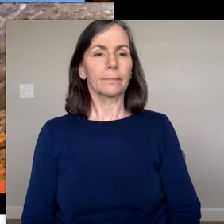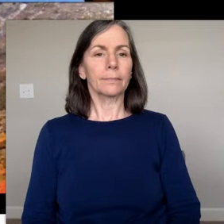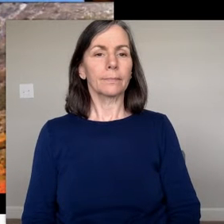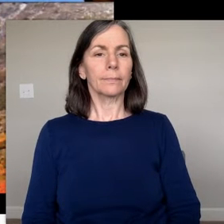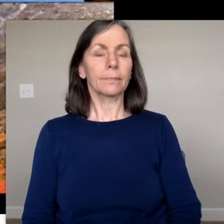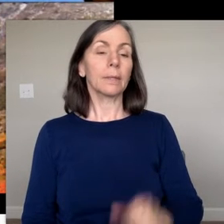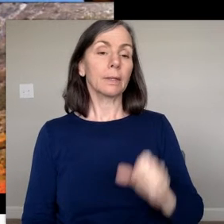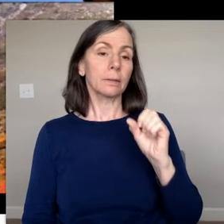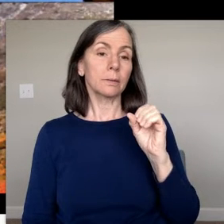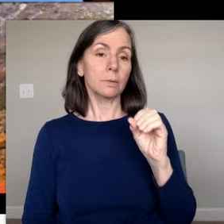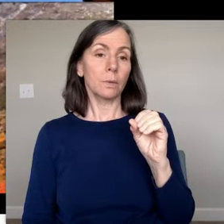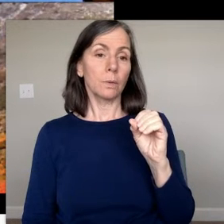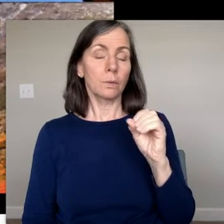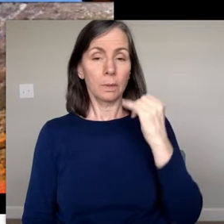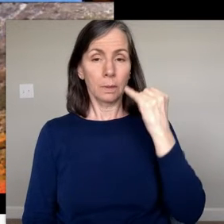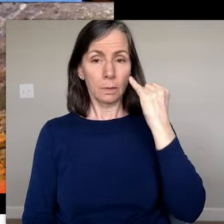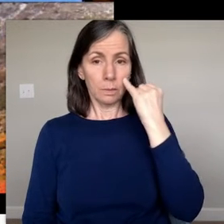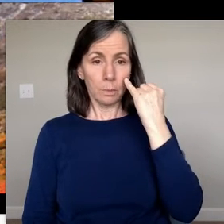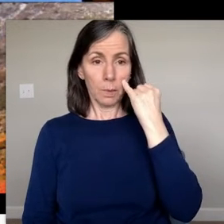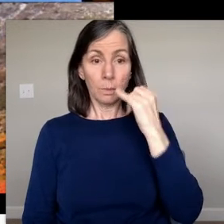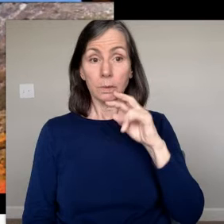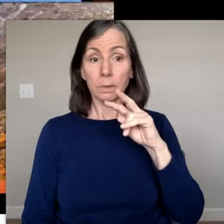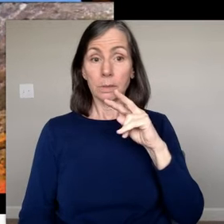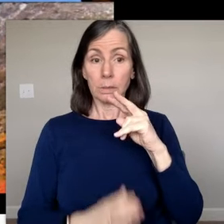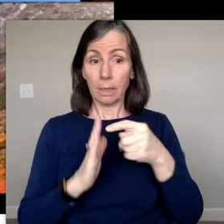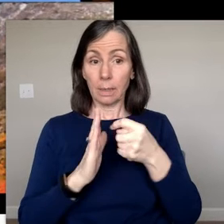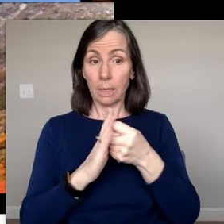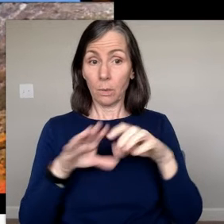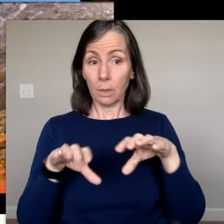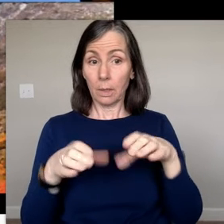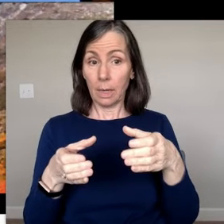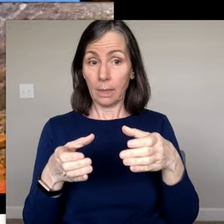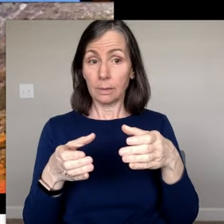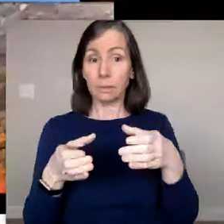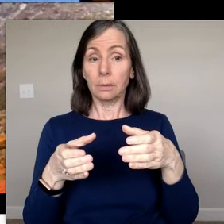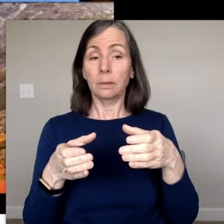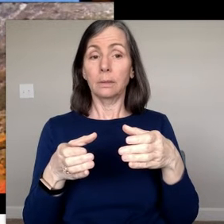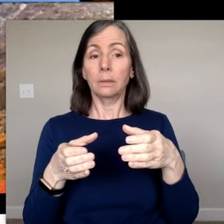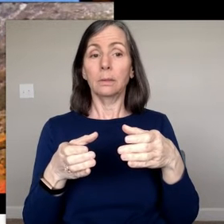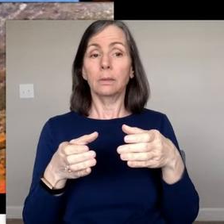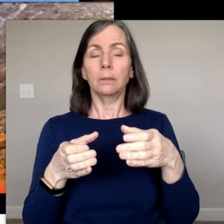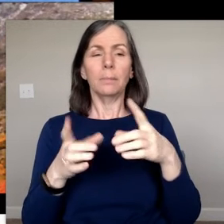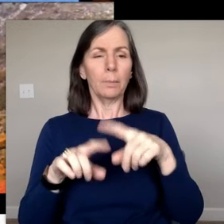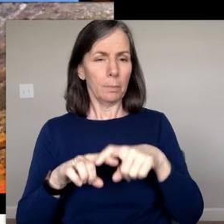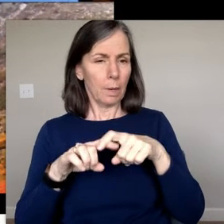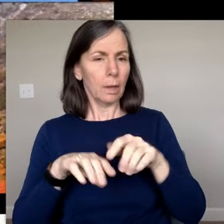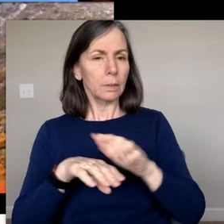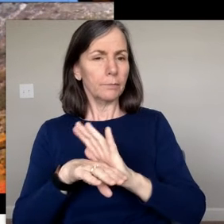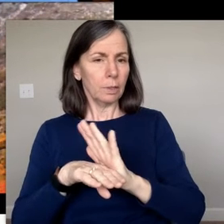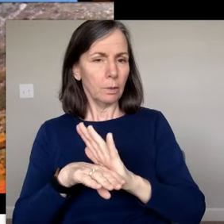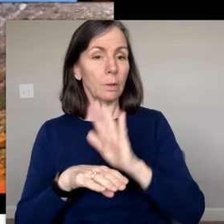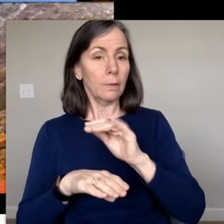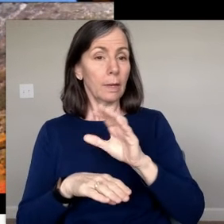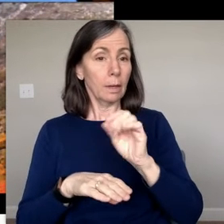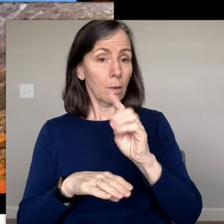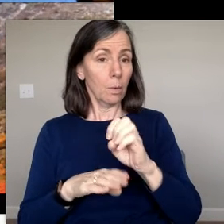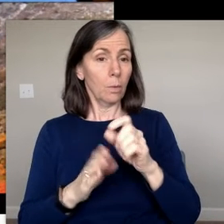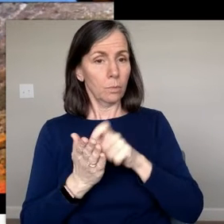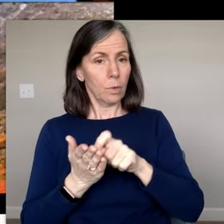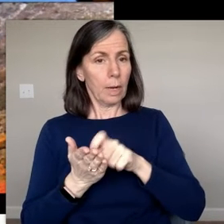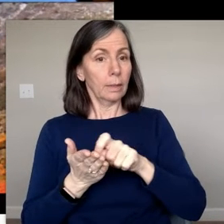So if you are in period 2, I would maybe take a moment, pause, and write this code down on a piece of